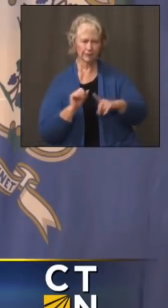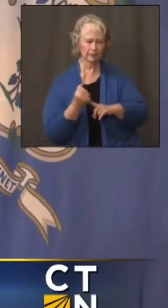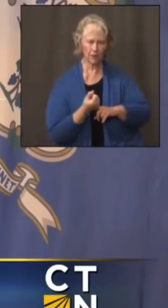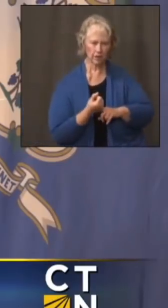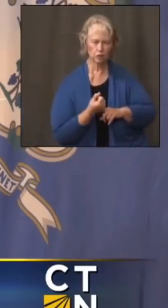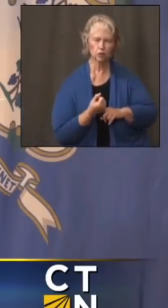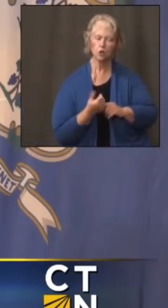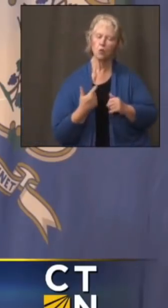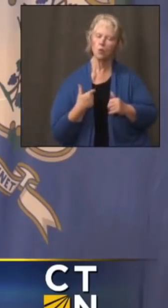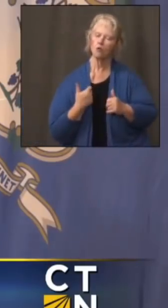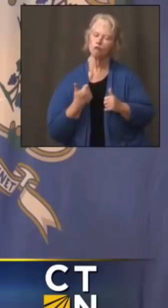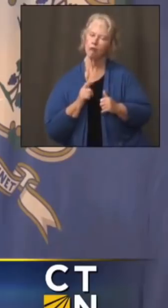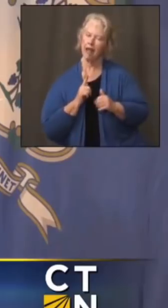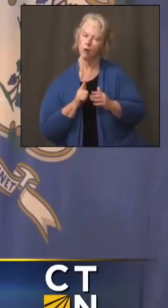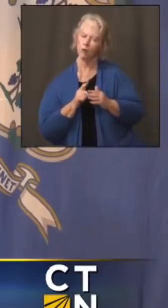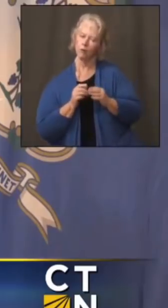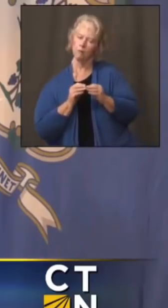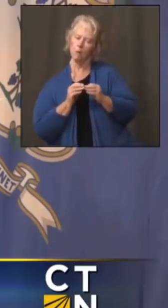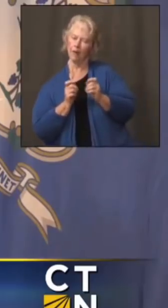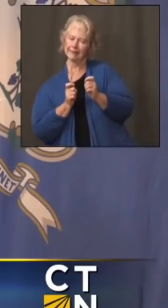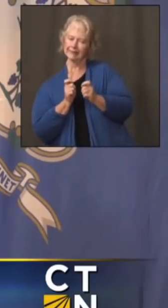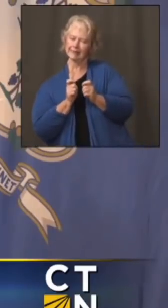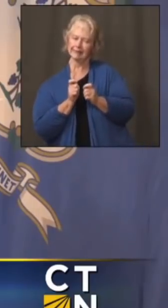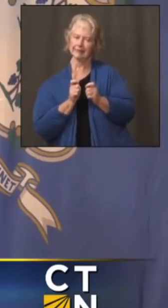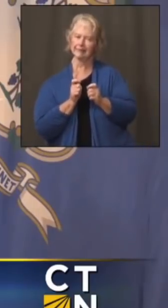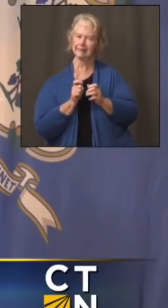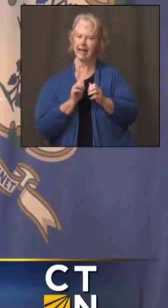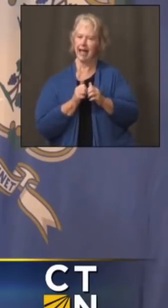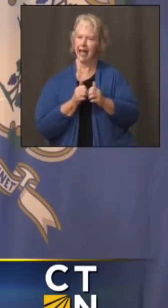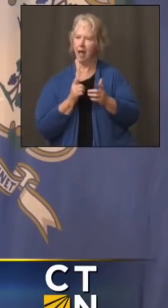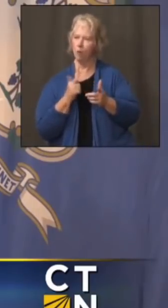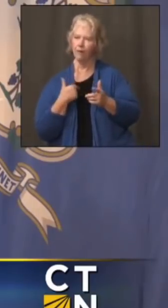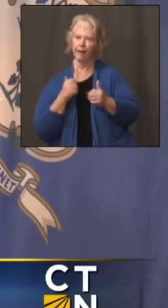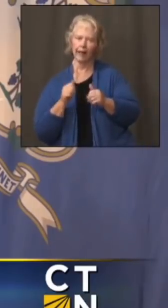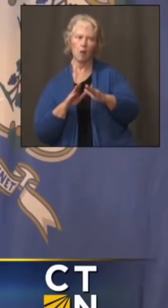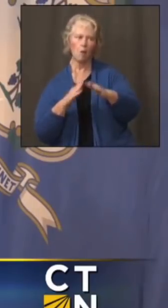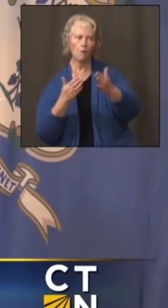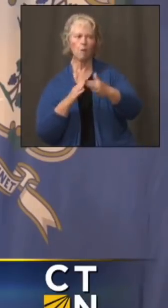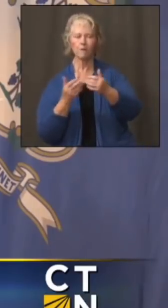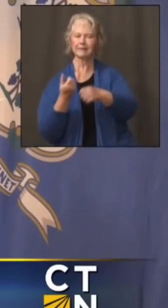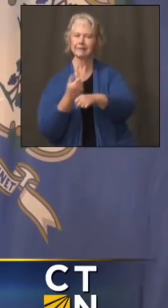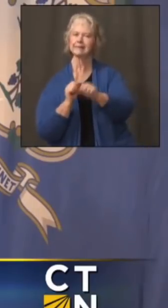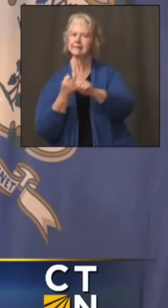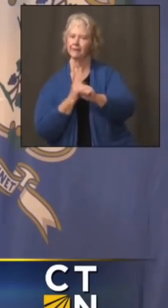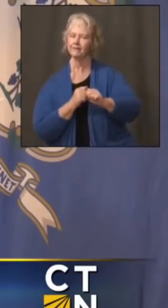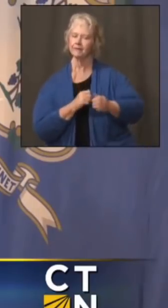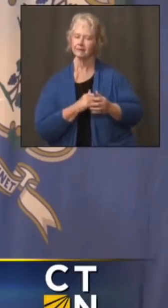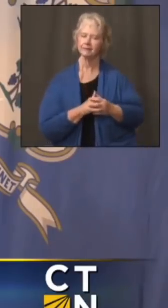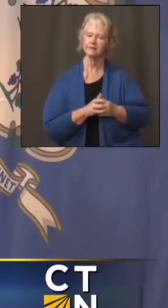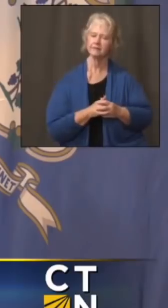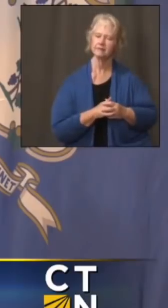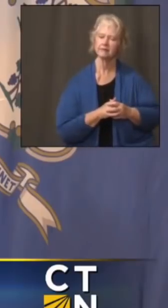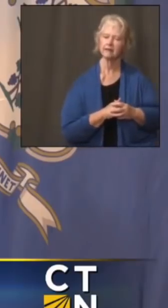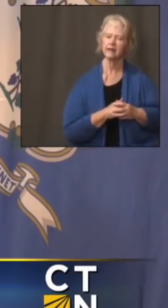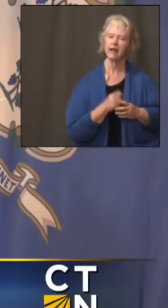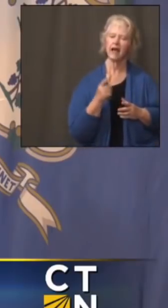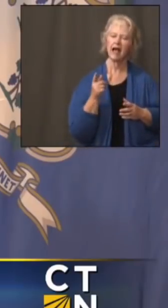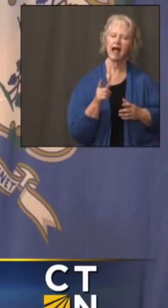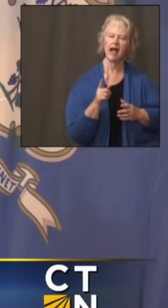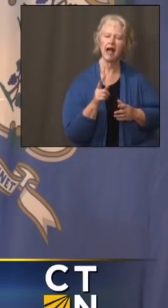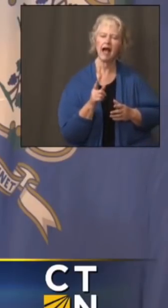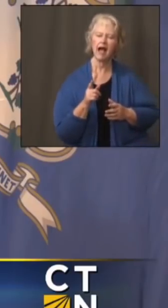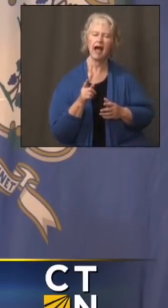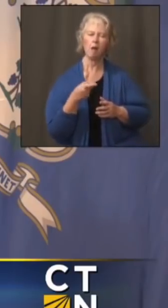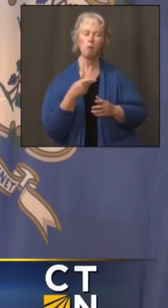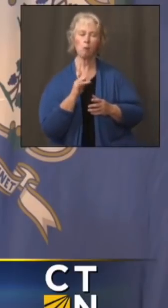trying to fine-tune exactly the opening strategy at some of these locations. Yeah, and Emily, I think one other thing I want